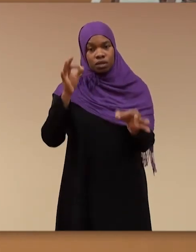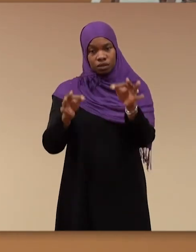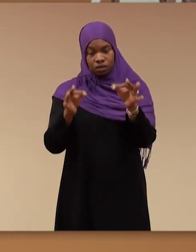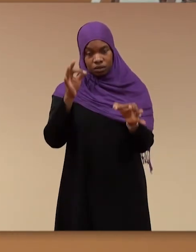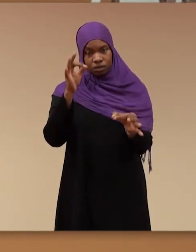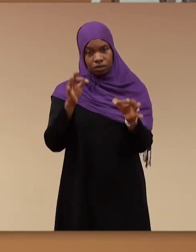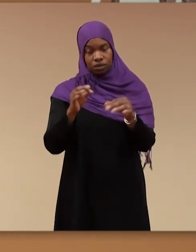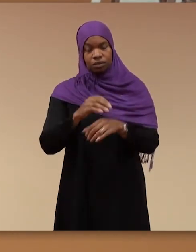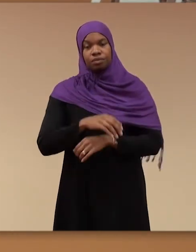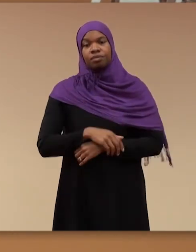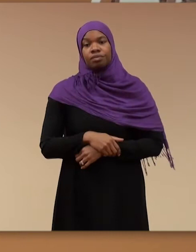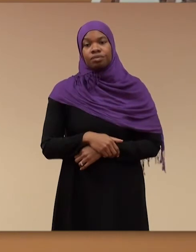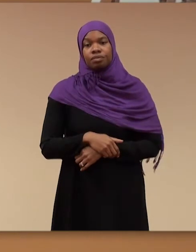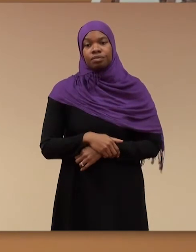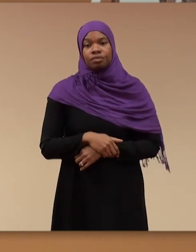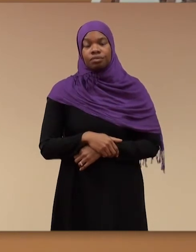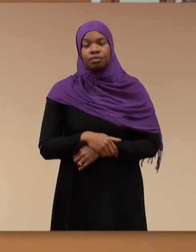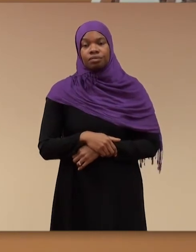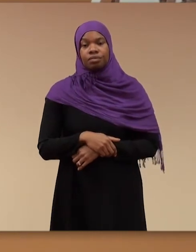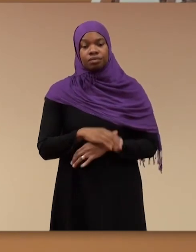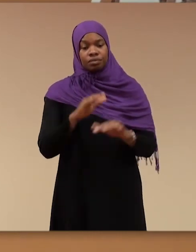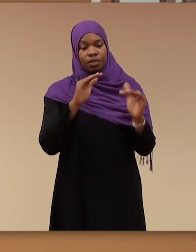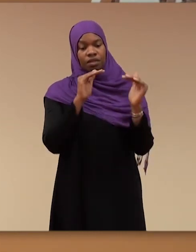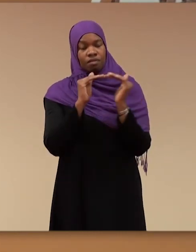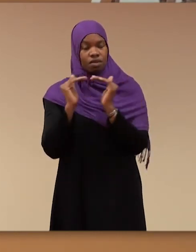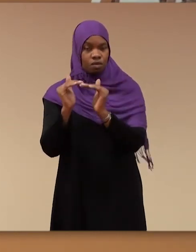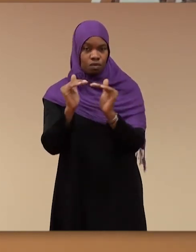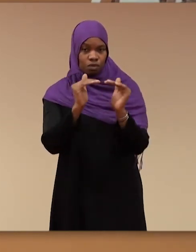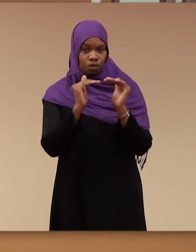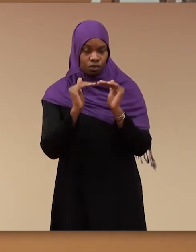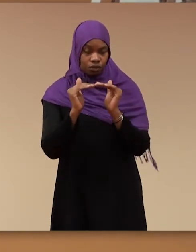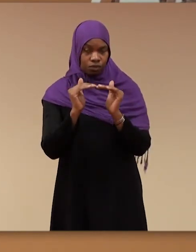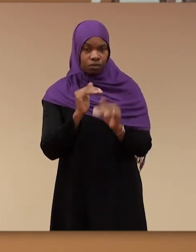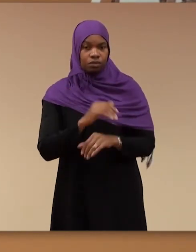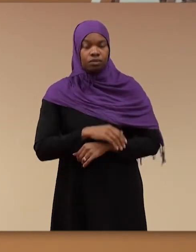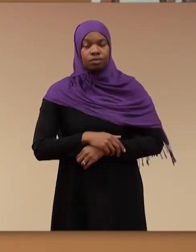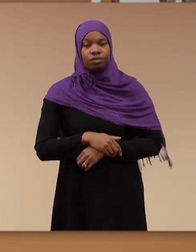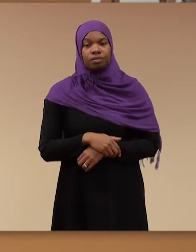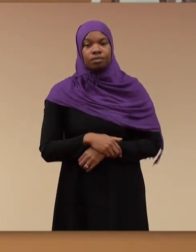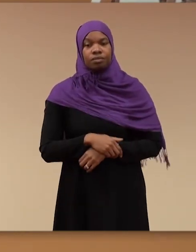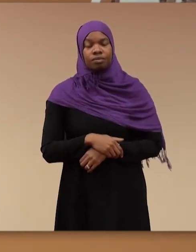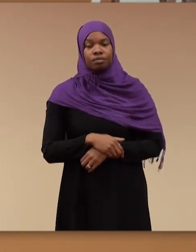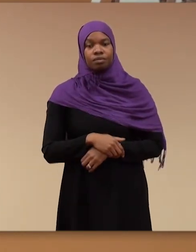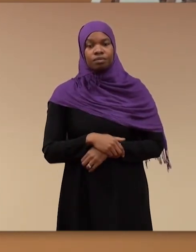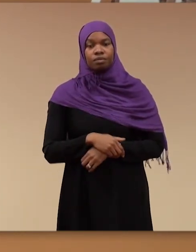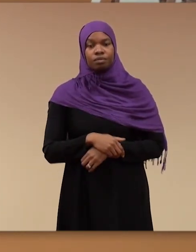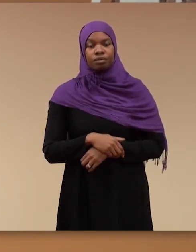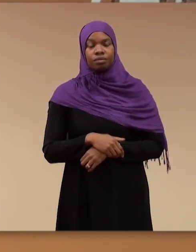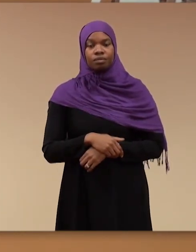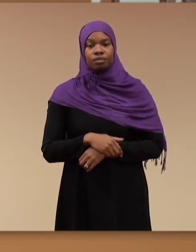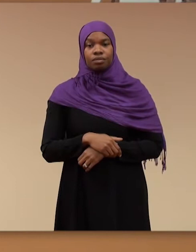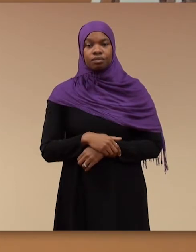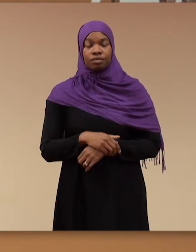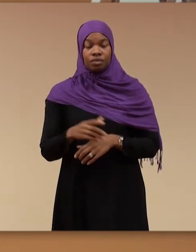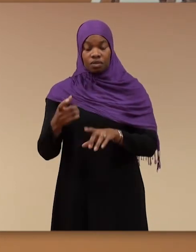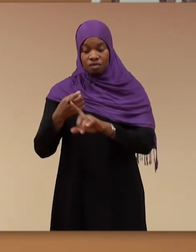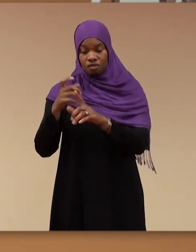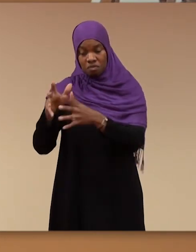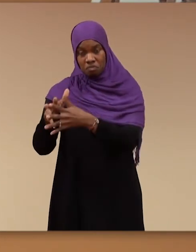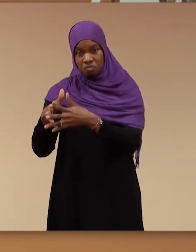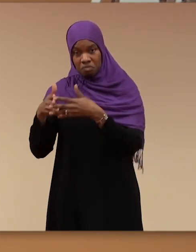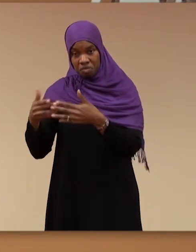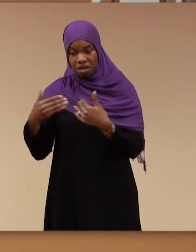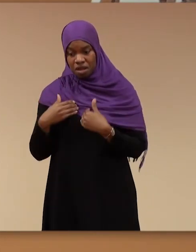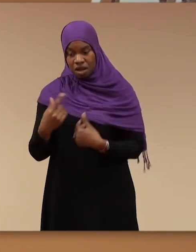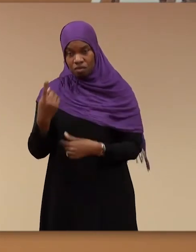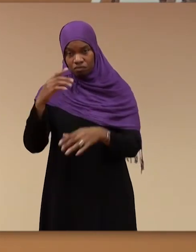Islam. Fairness. And you find this in one ayah. In the Quran al-Kareem,